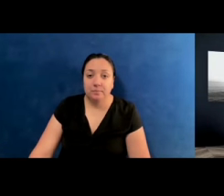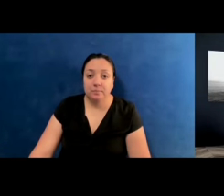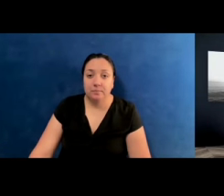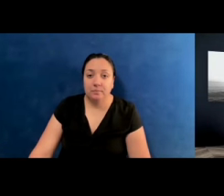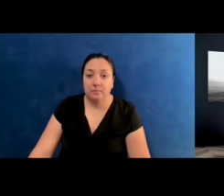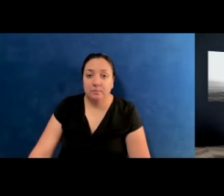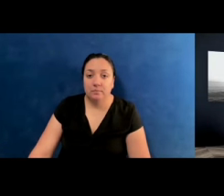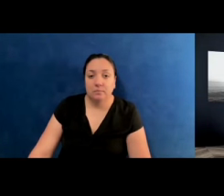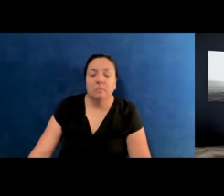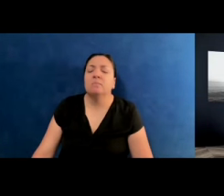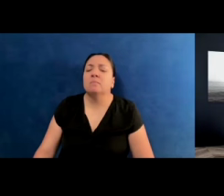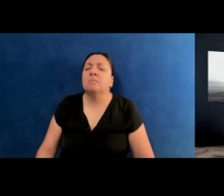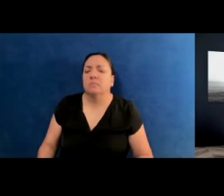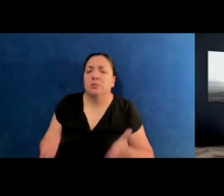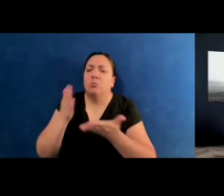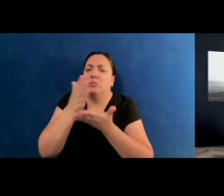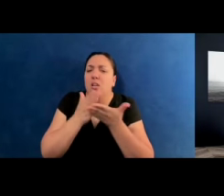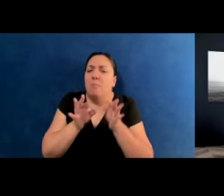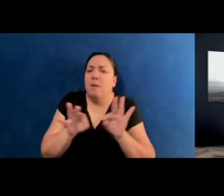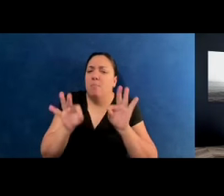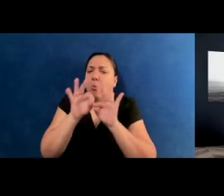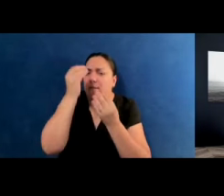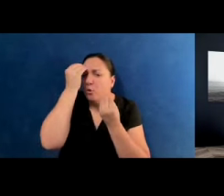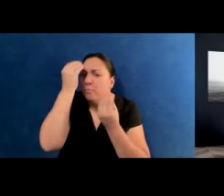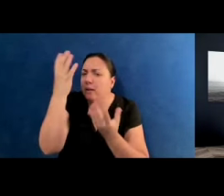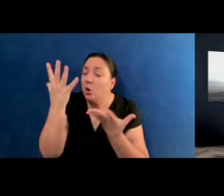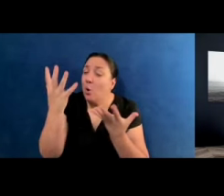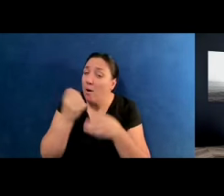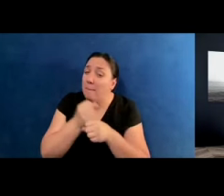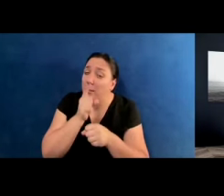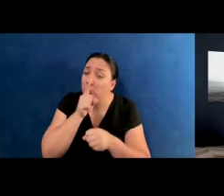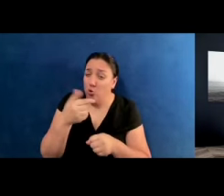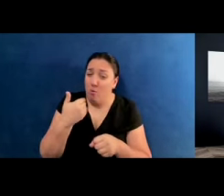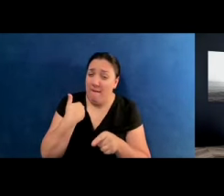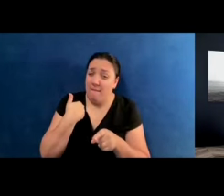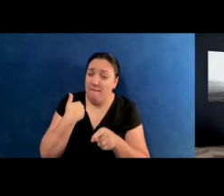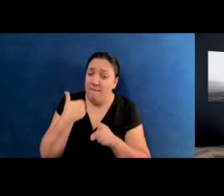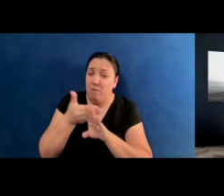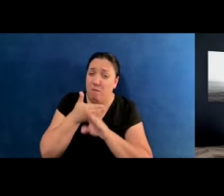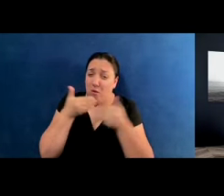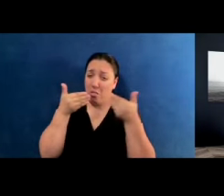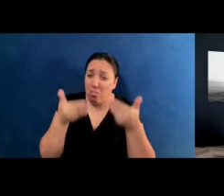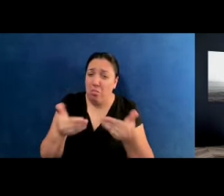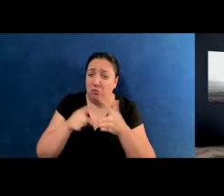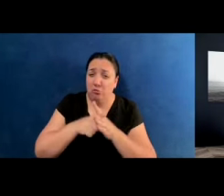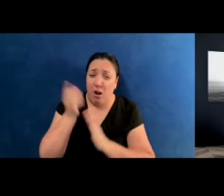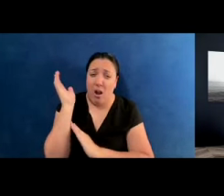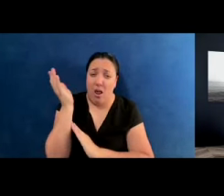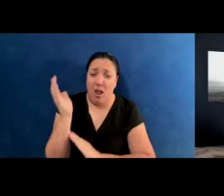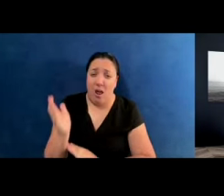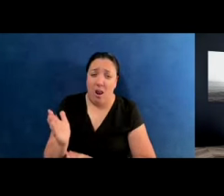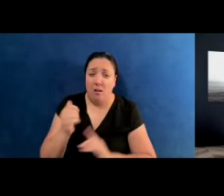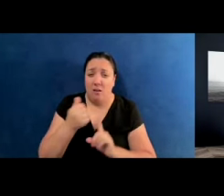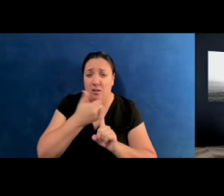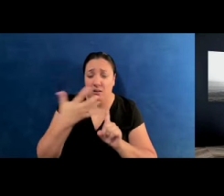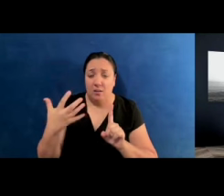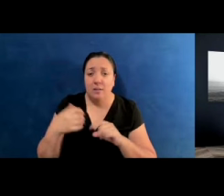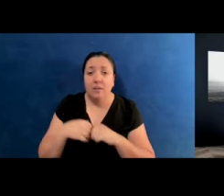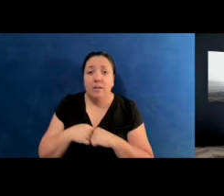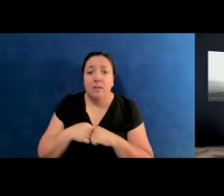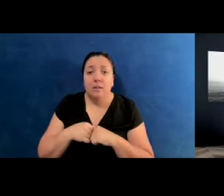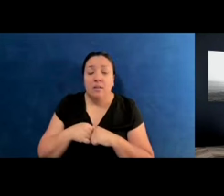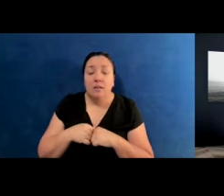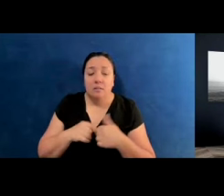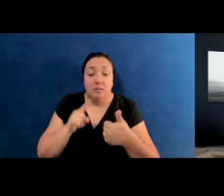So a few key pieces of information that we want to make sure that everybody has before we get started on how to open an account. Number one is